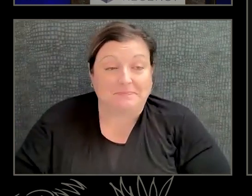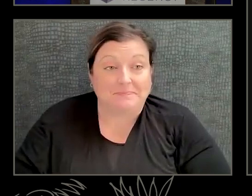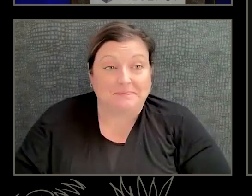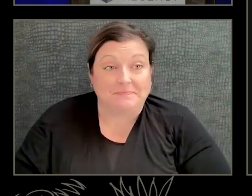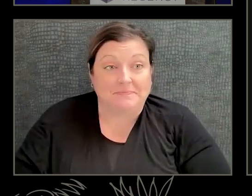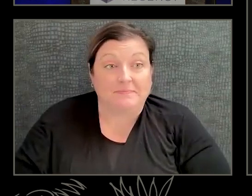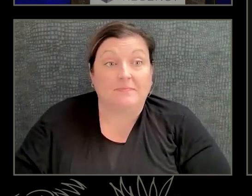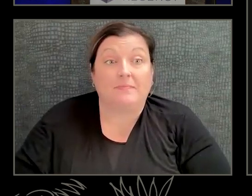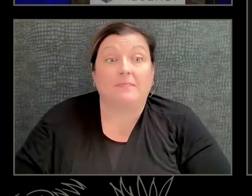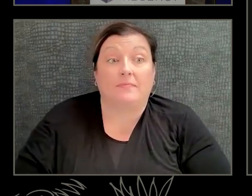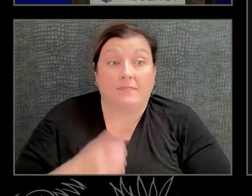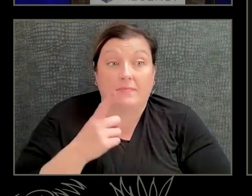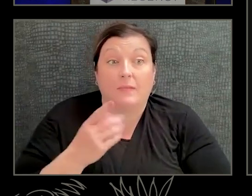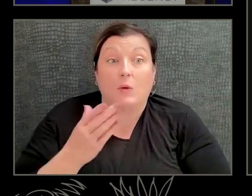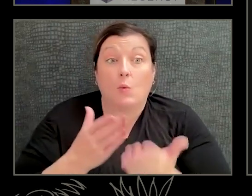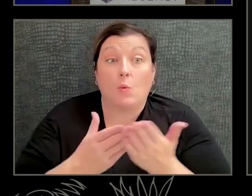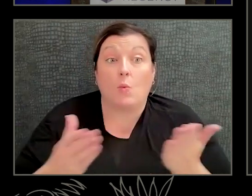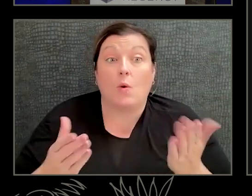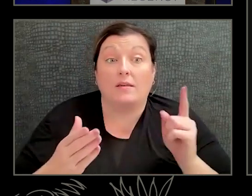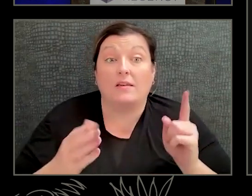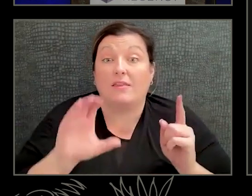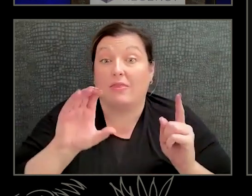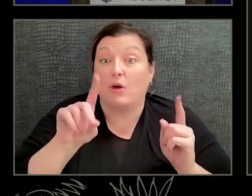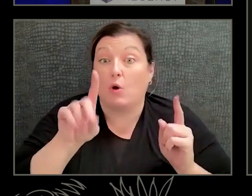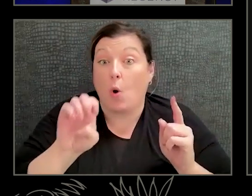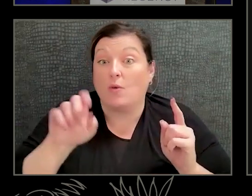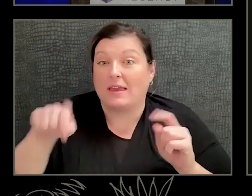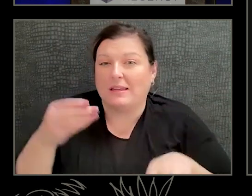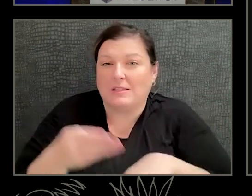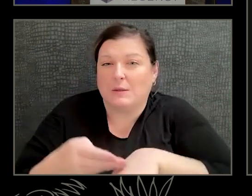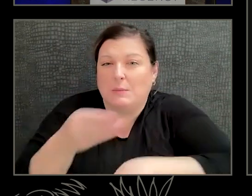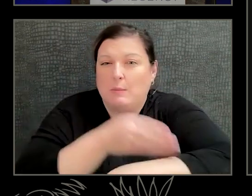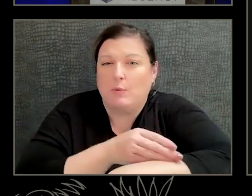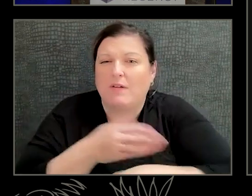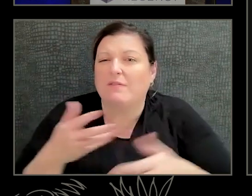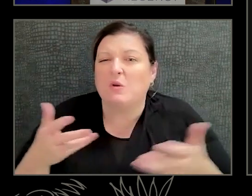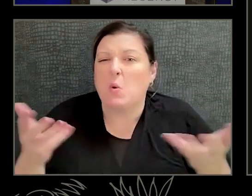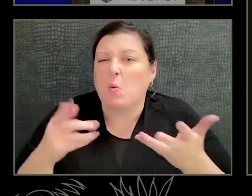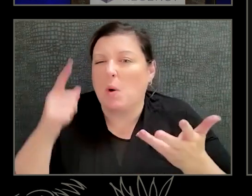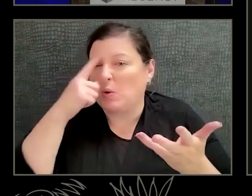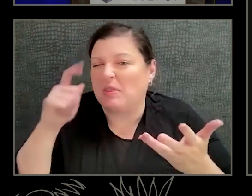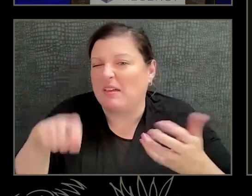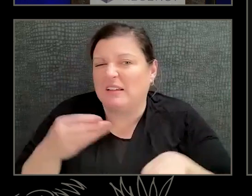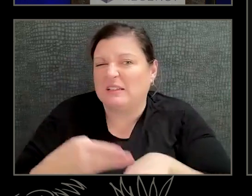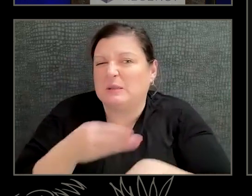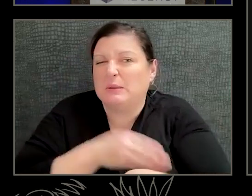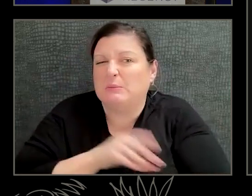There is one thing in this code that most definitely needs to be improved. What do you think it is?